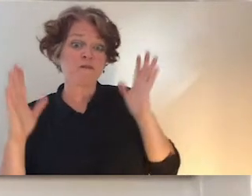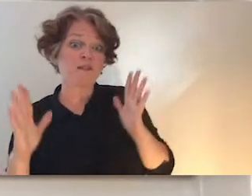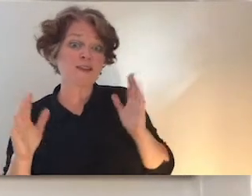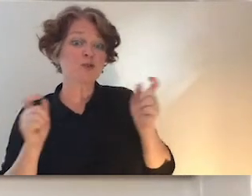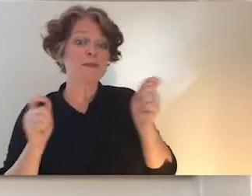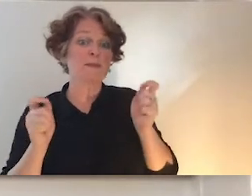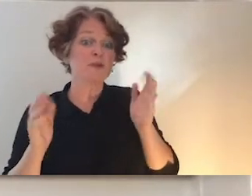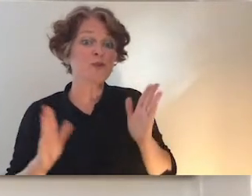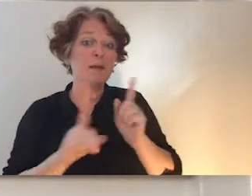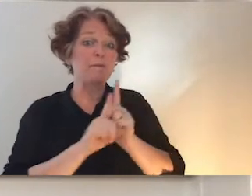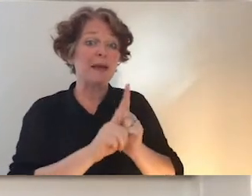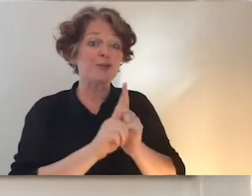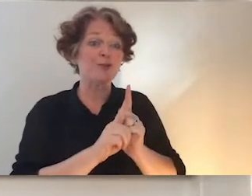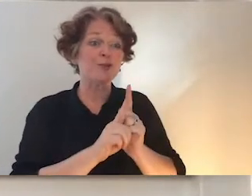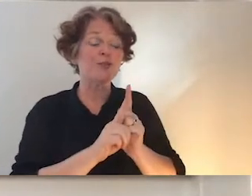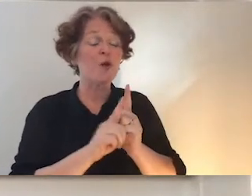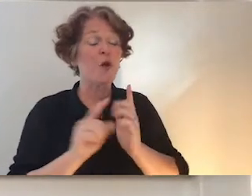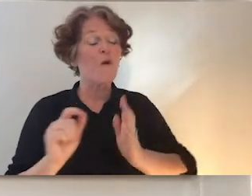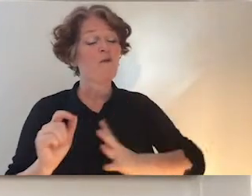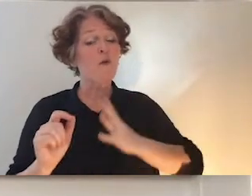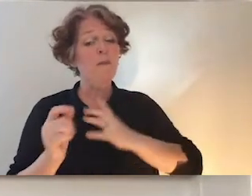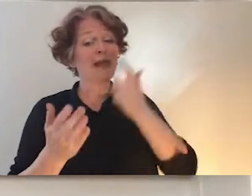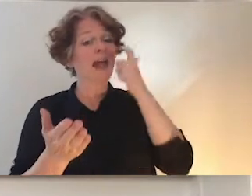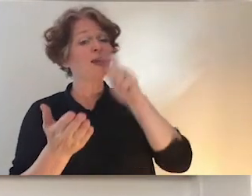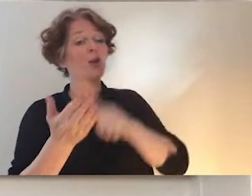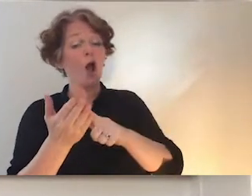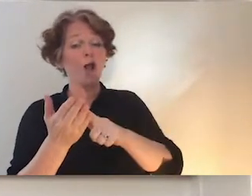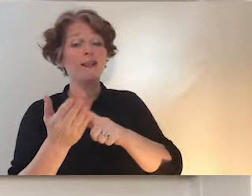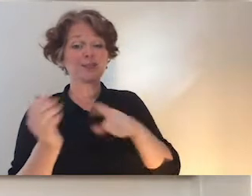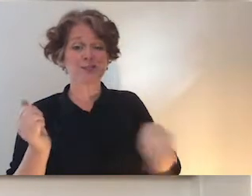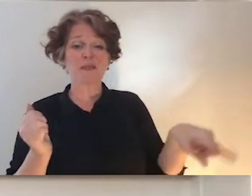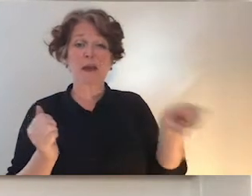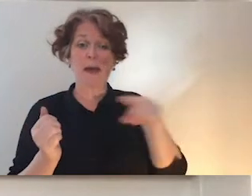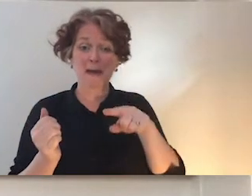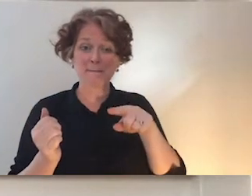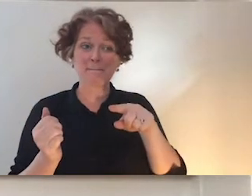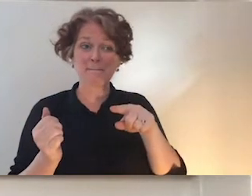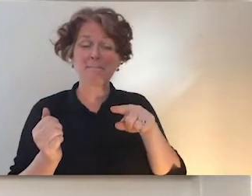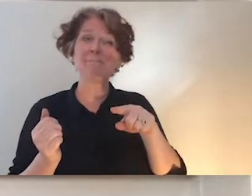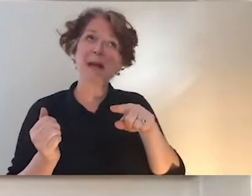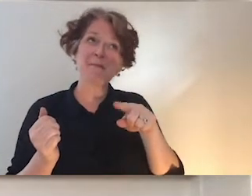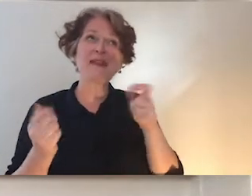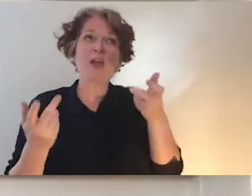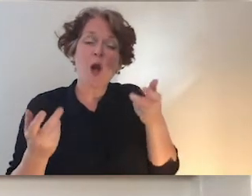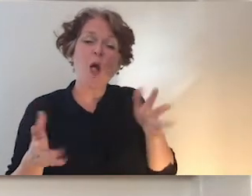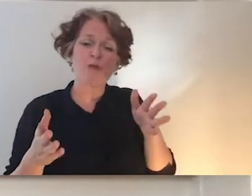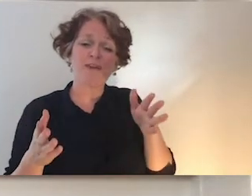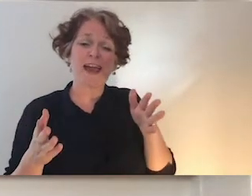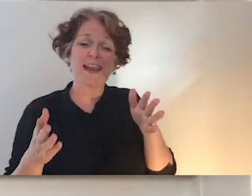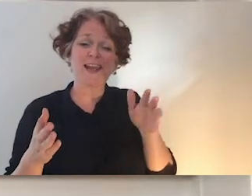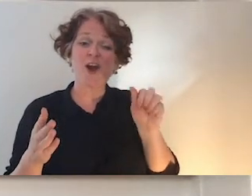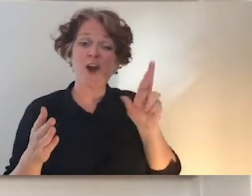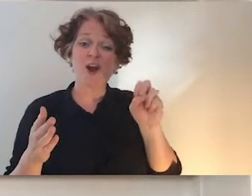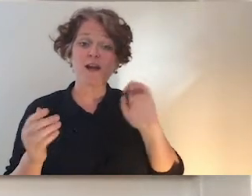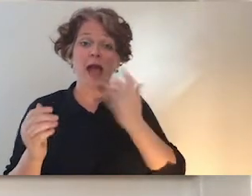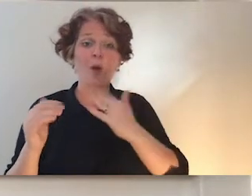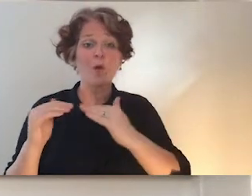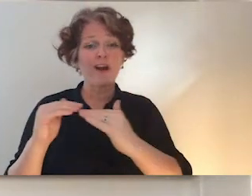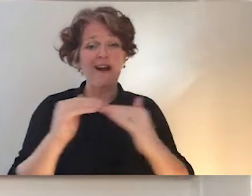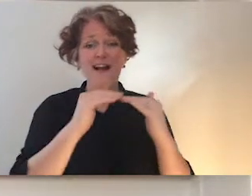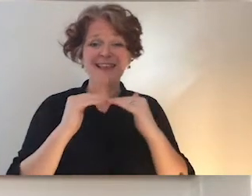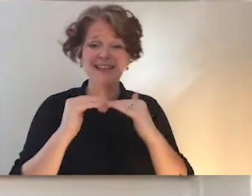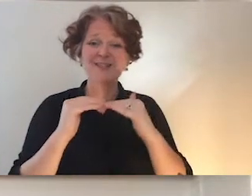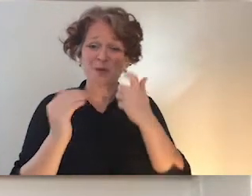former professors, administrators, and mentors, formally acknowledge them for what, in so many ways, they already are,